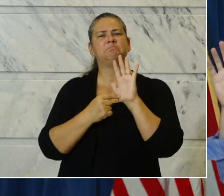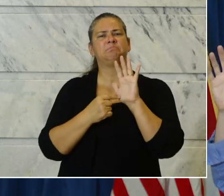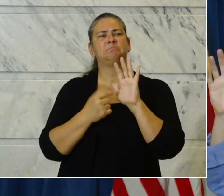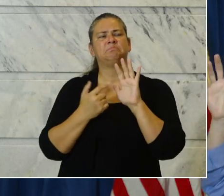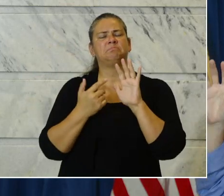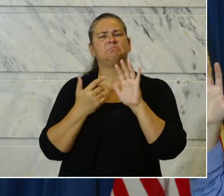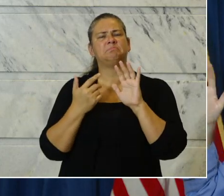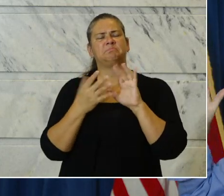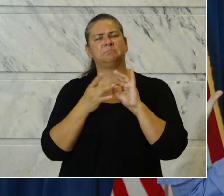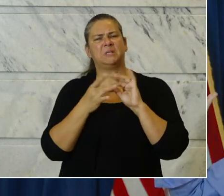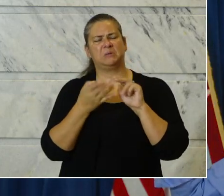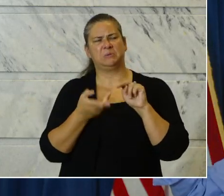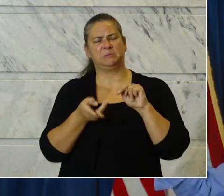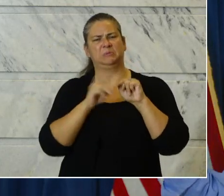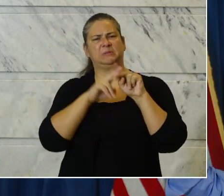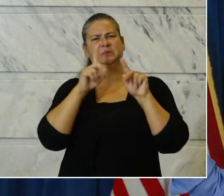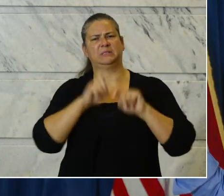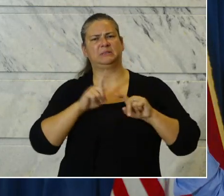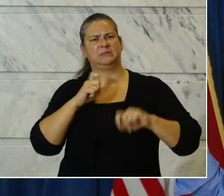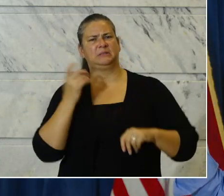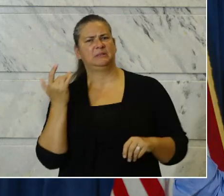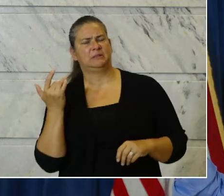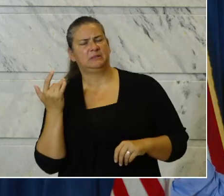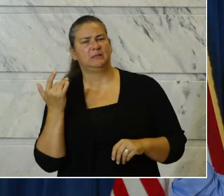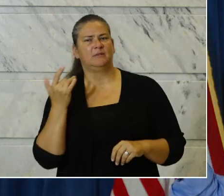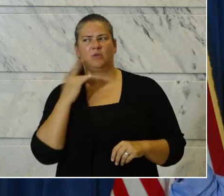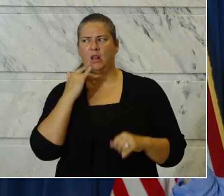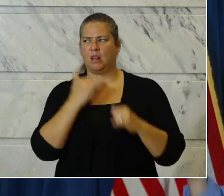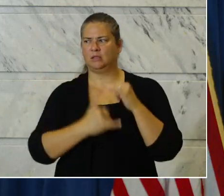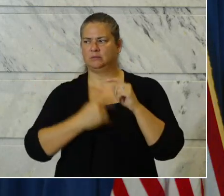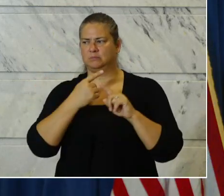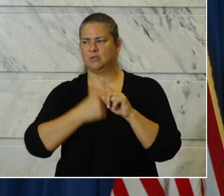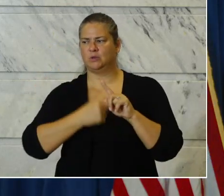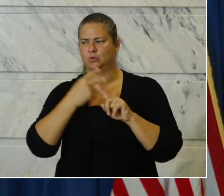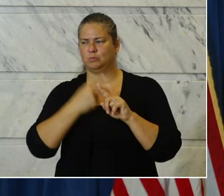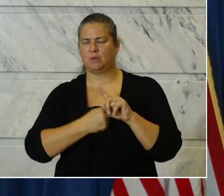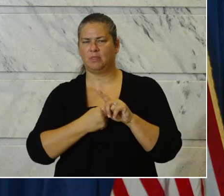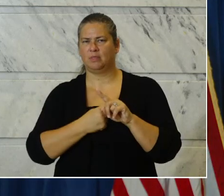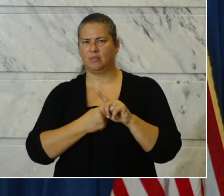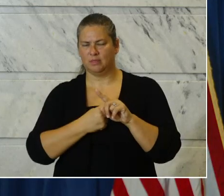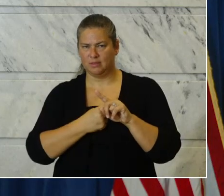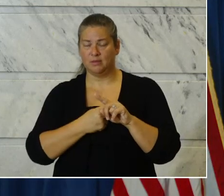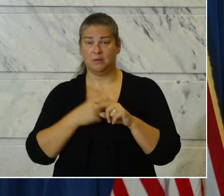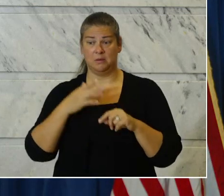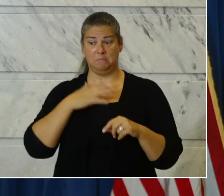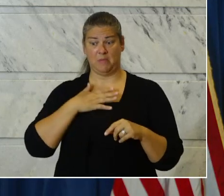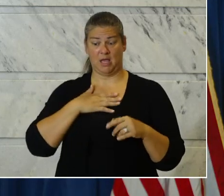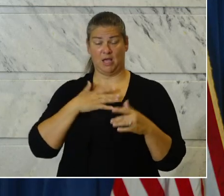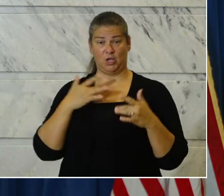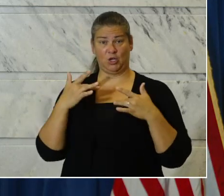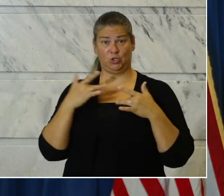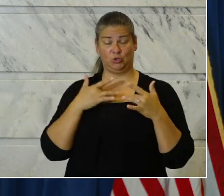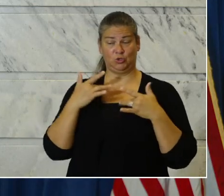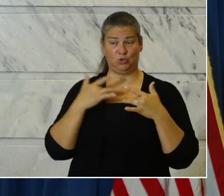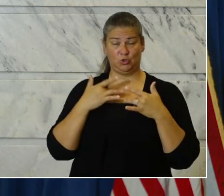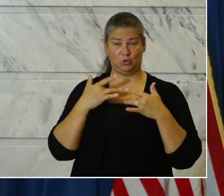testing, certainly over the past couple months. And am I concerned about the